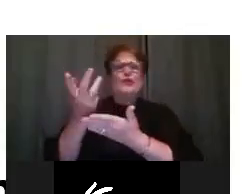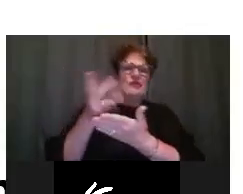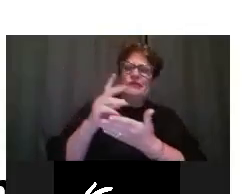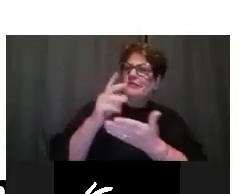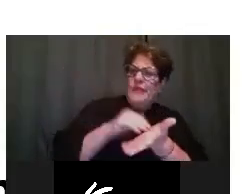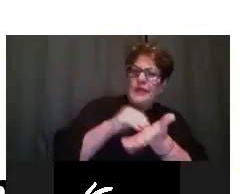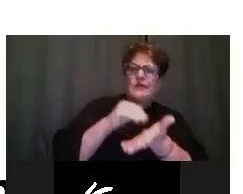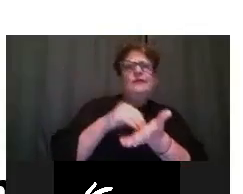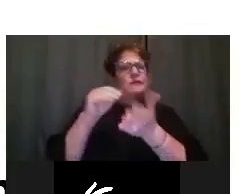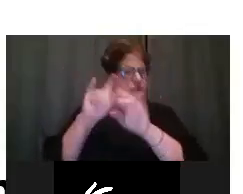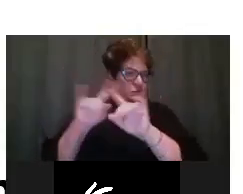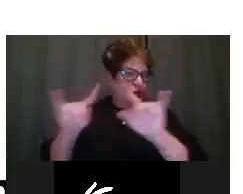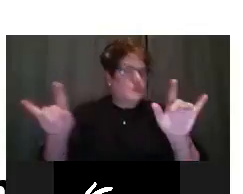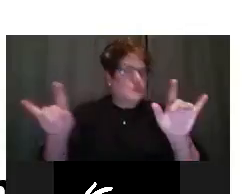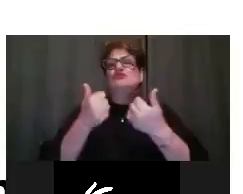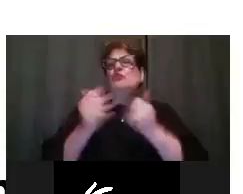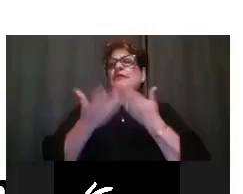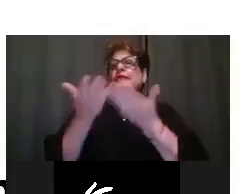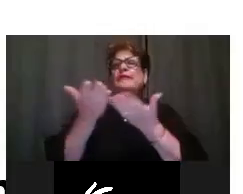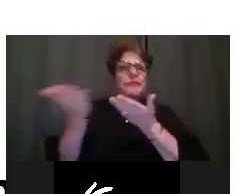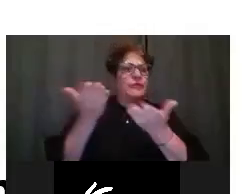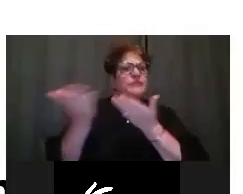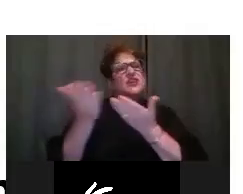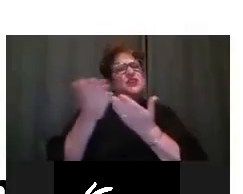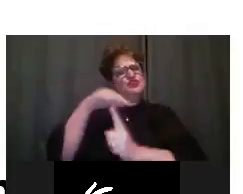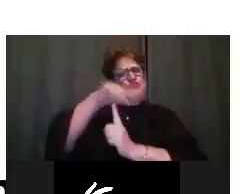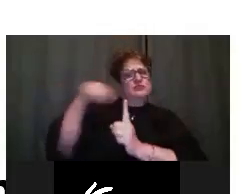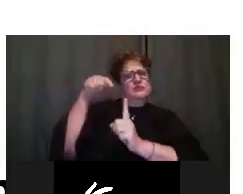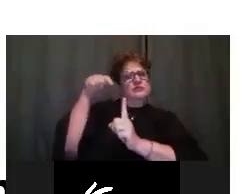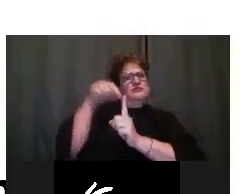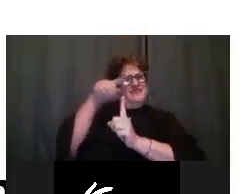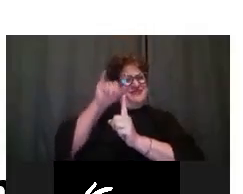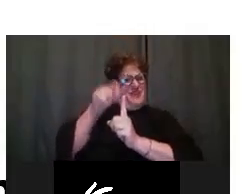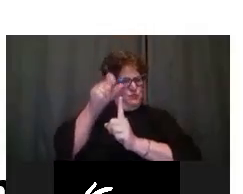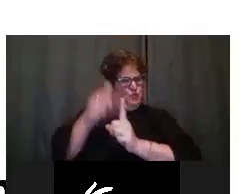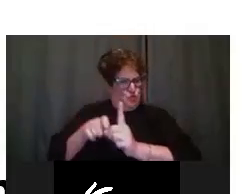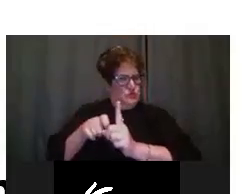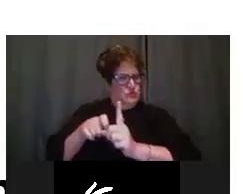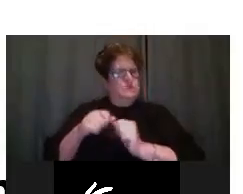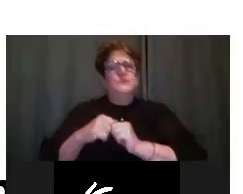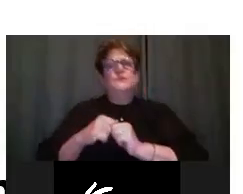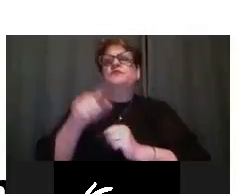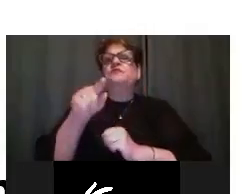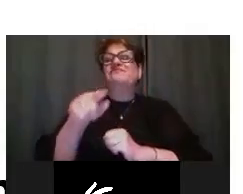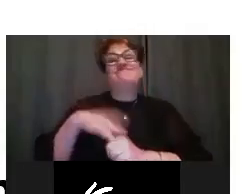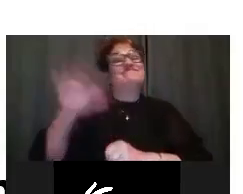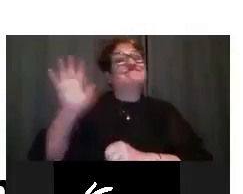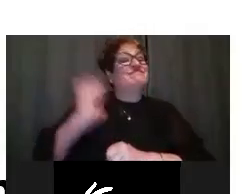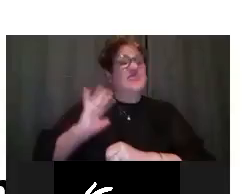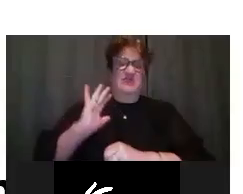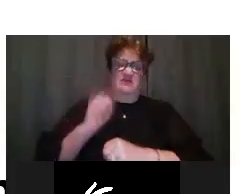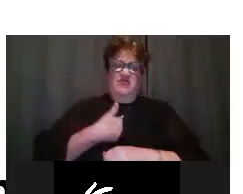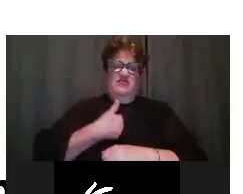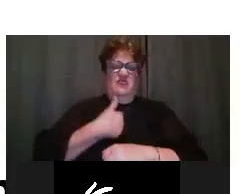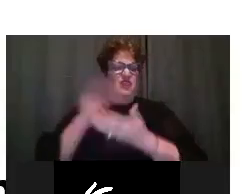is person-centered. I remember when I was a young intern in graduate school, my supervisor approached me